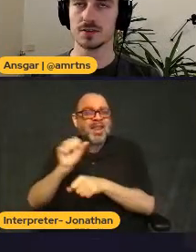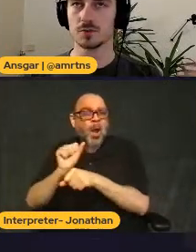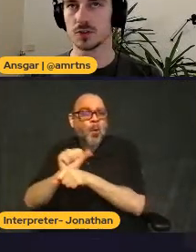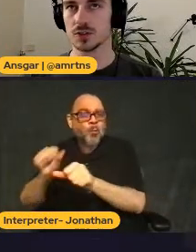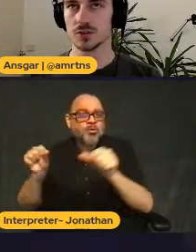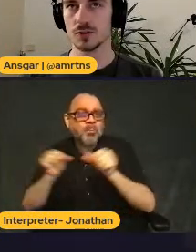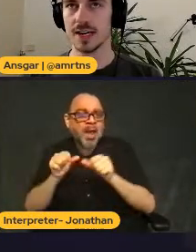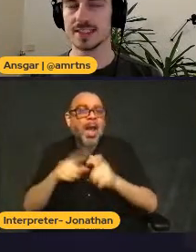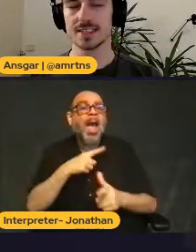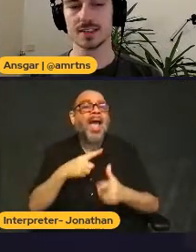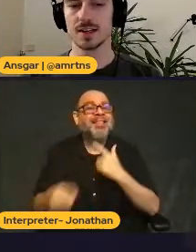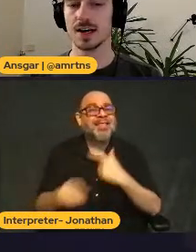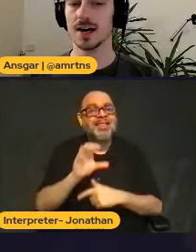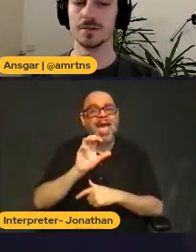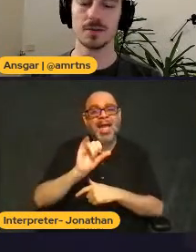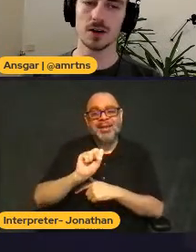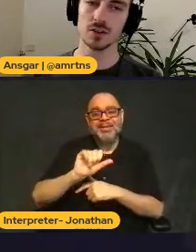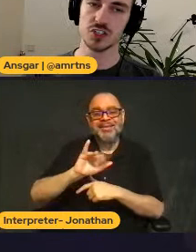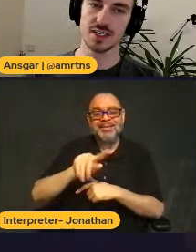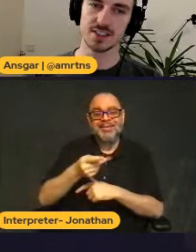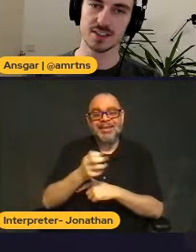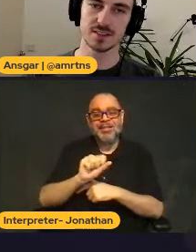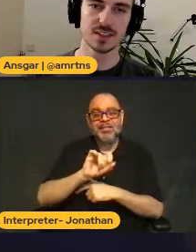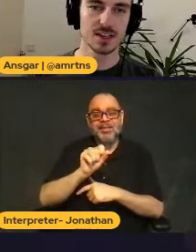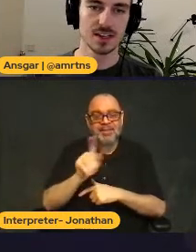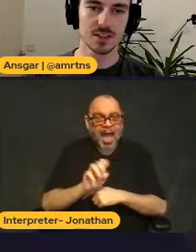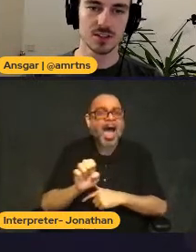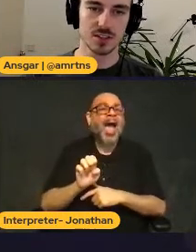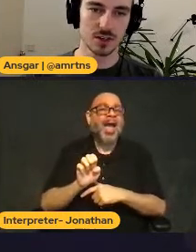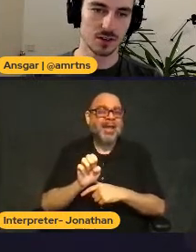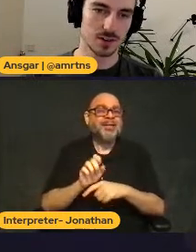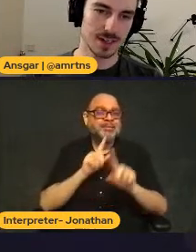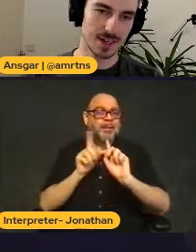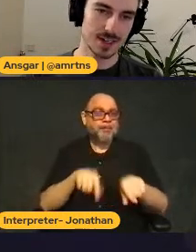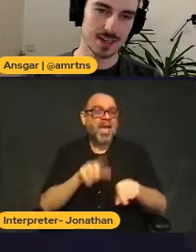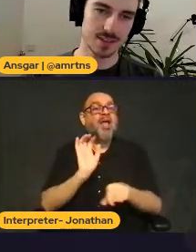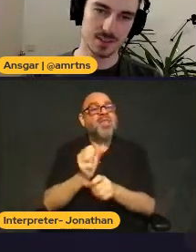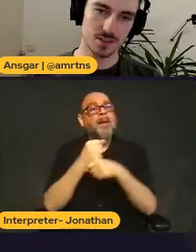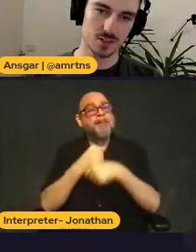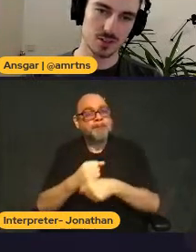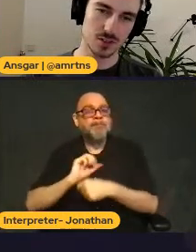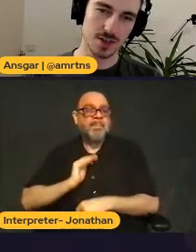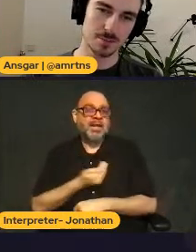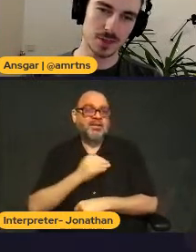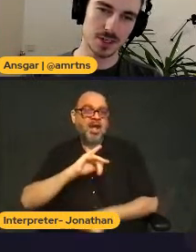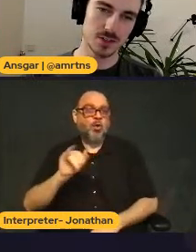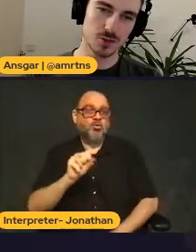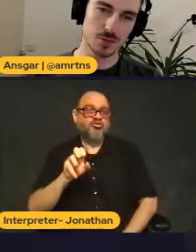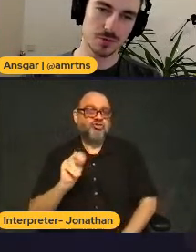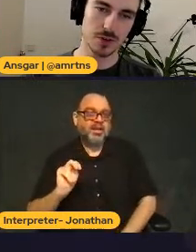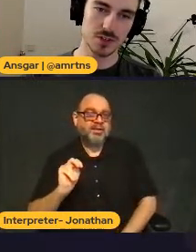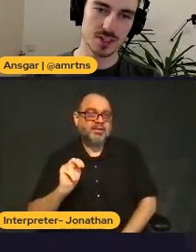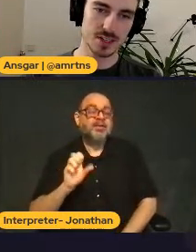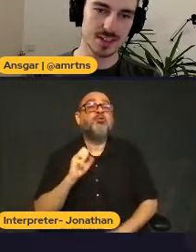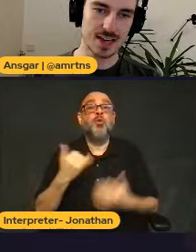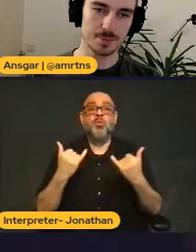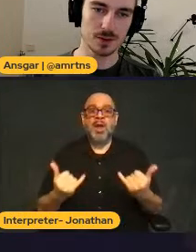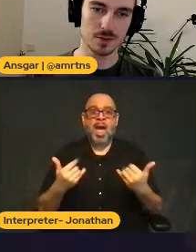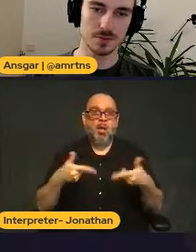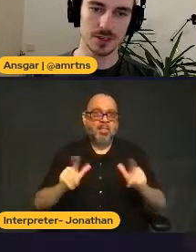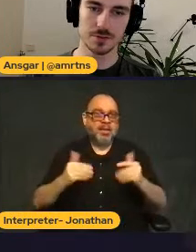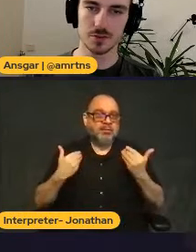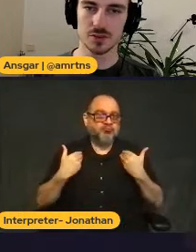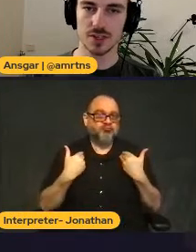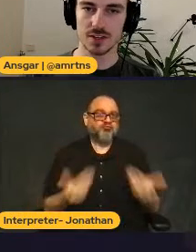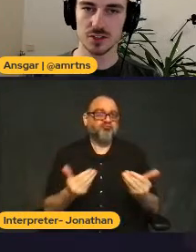command, which creates our JSON. So let's jump into a first example